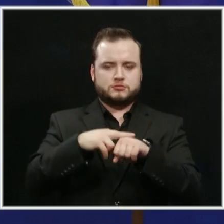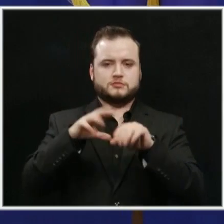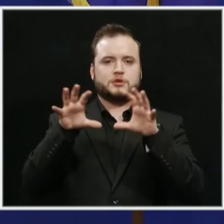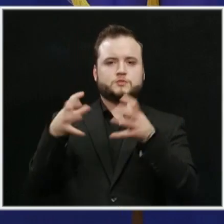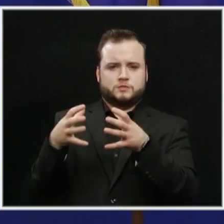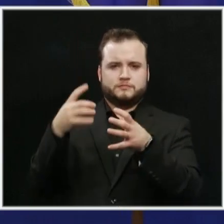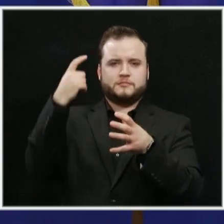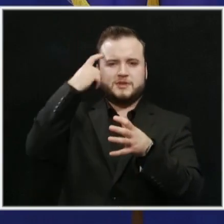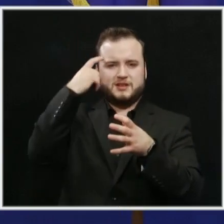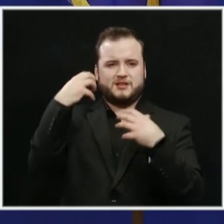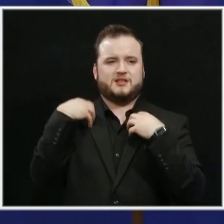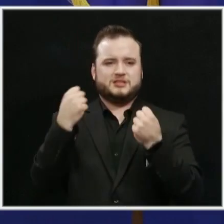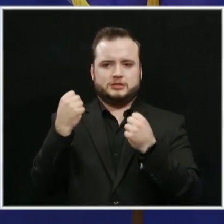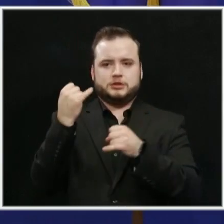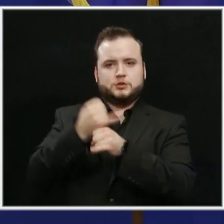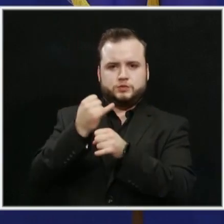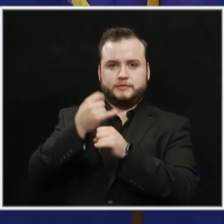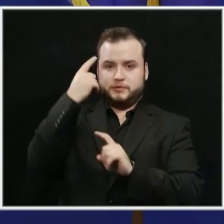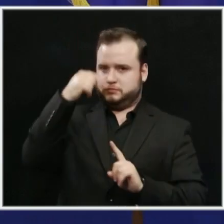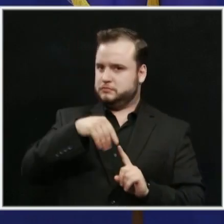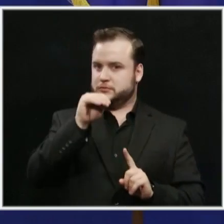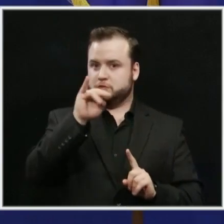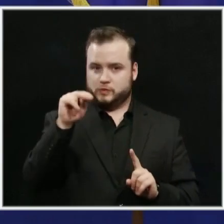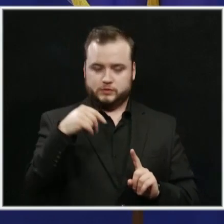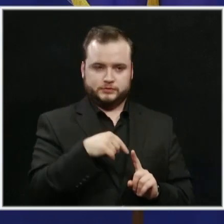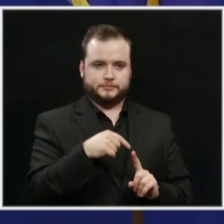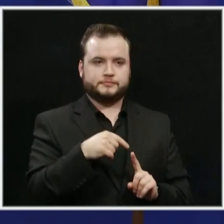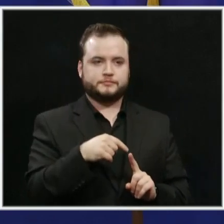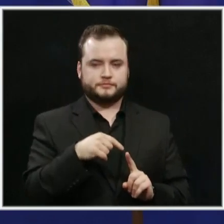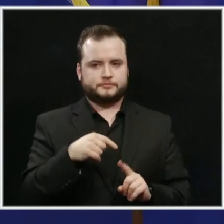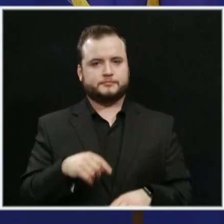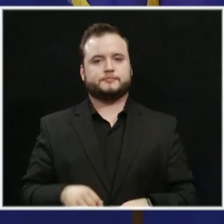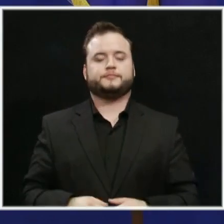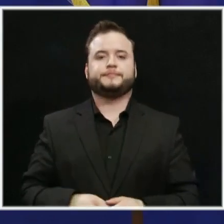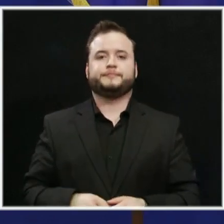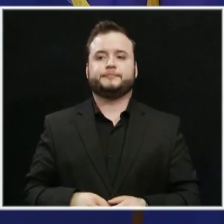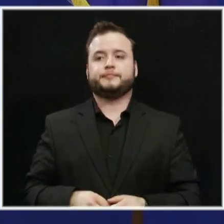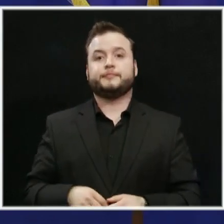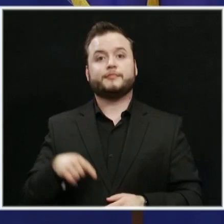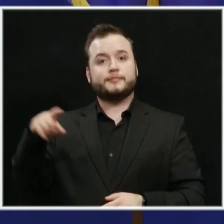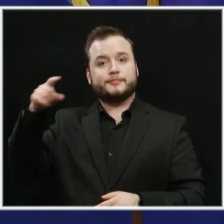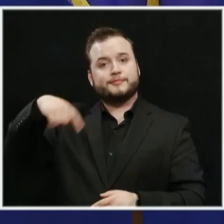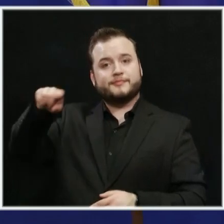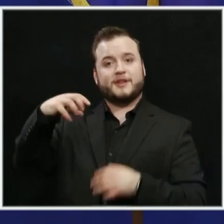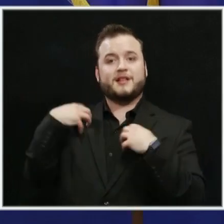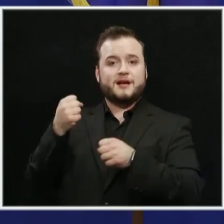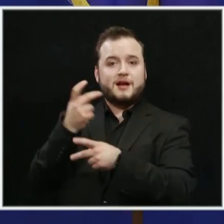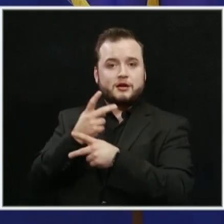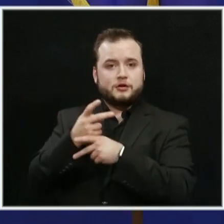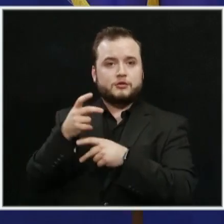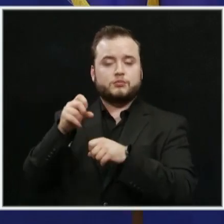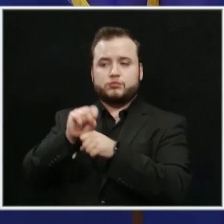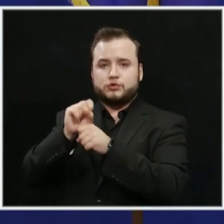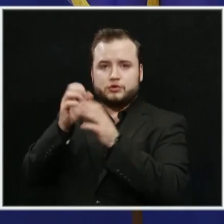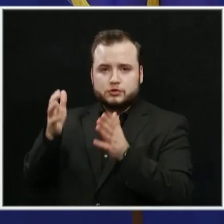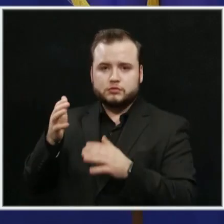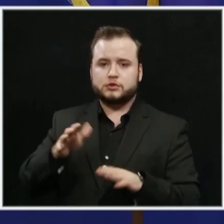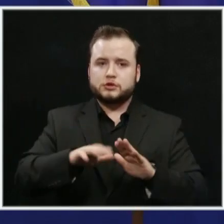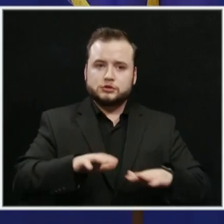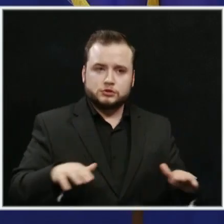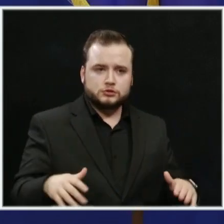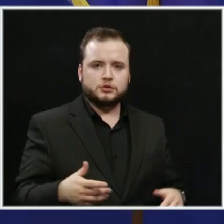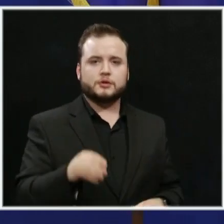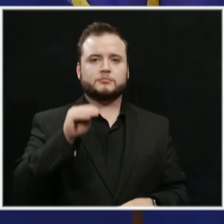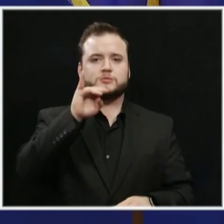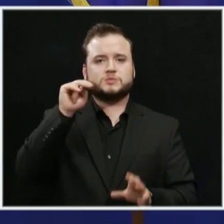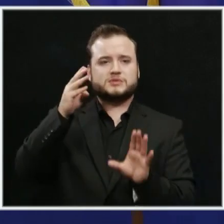For essential personnel like healthcare workers and first responders, the Minnesota Psychiatric Society, Minnesota Psychological Association,